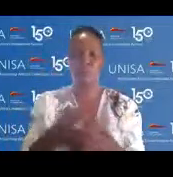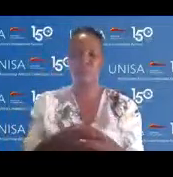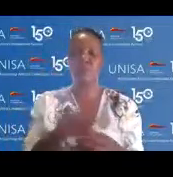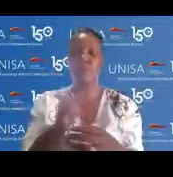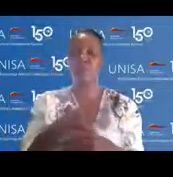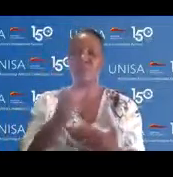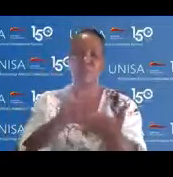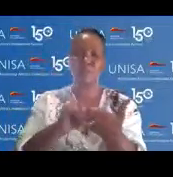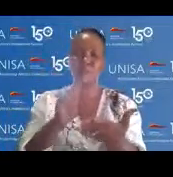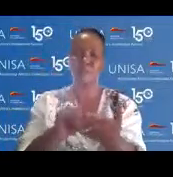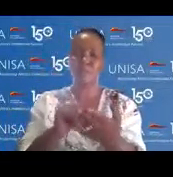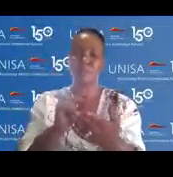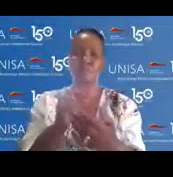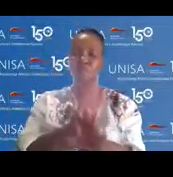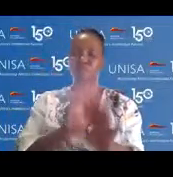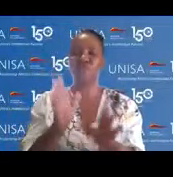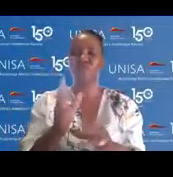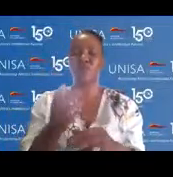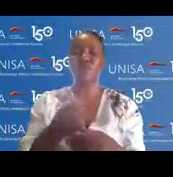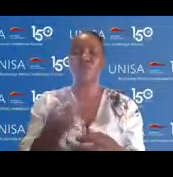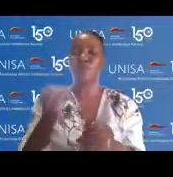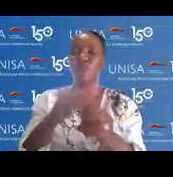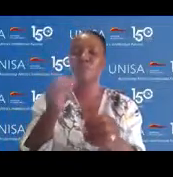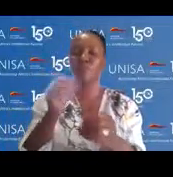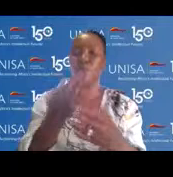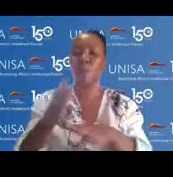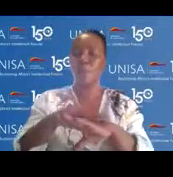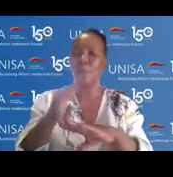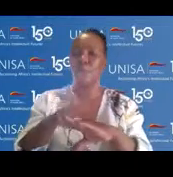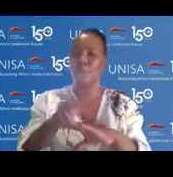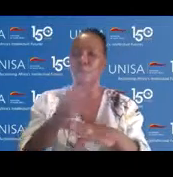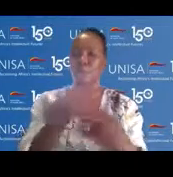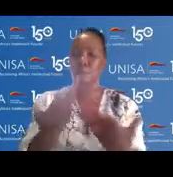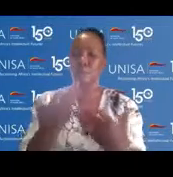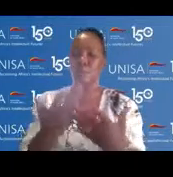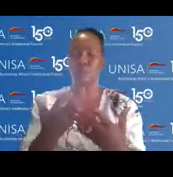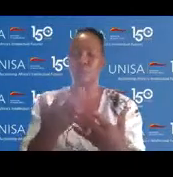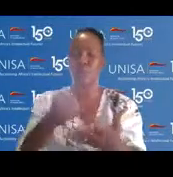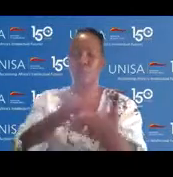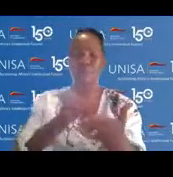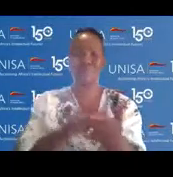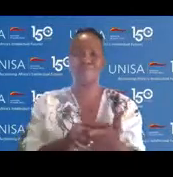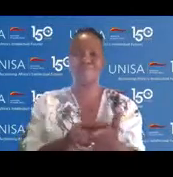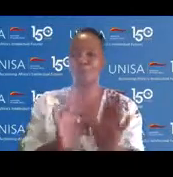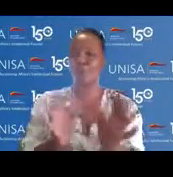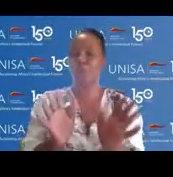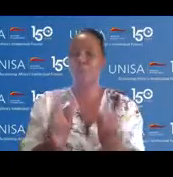apps for the Invigilator app during your exams. Thanks, David.